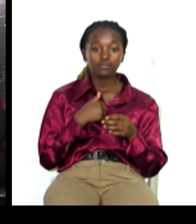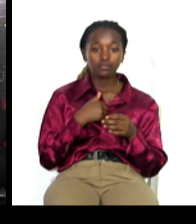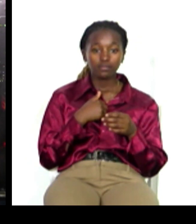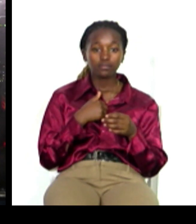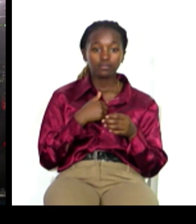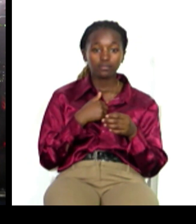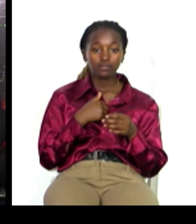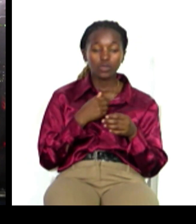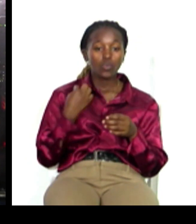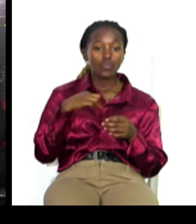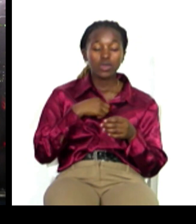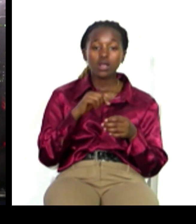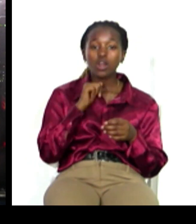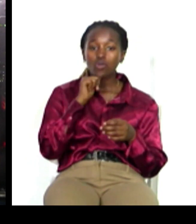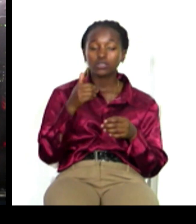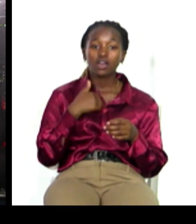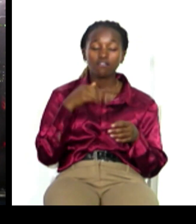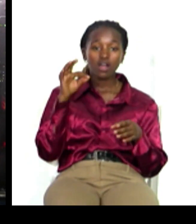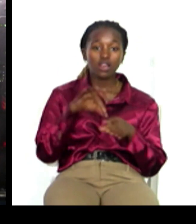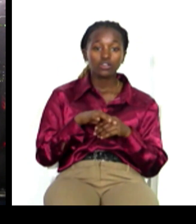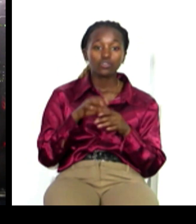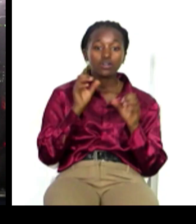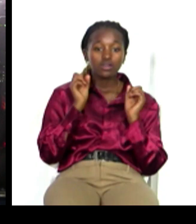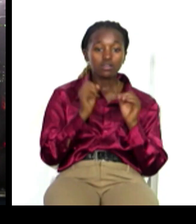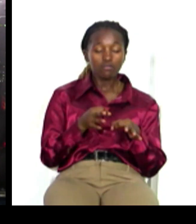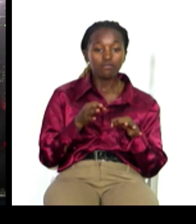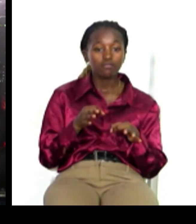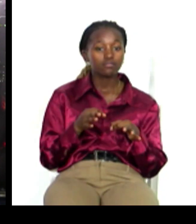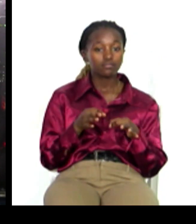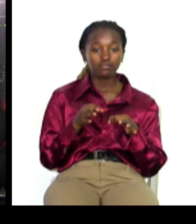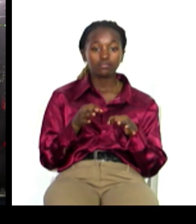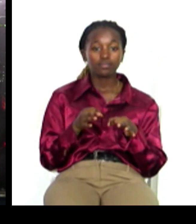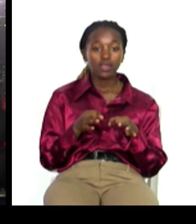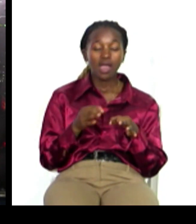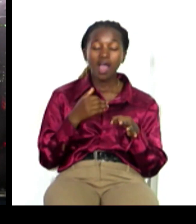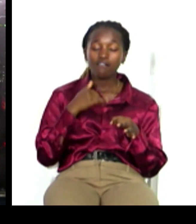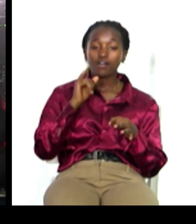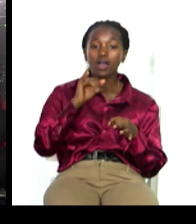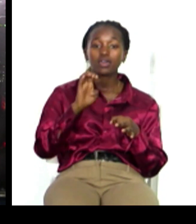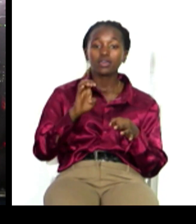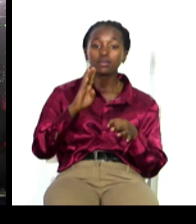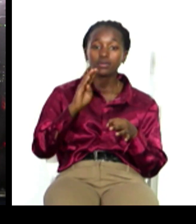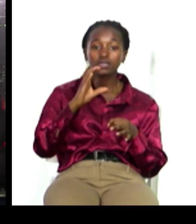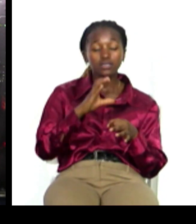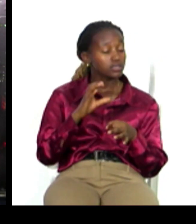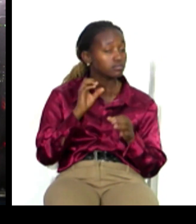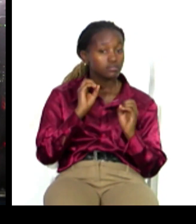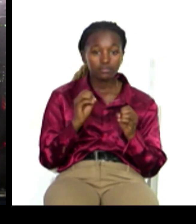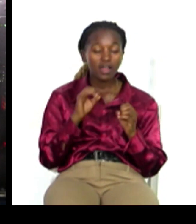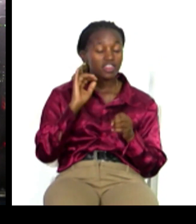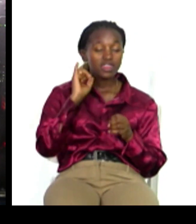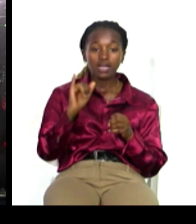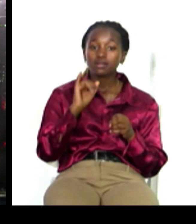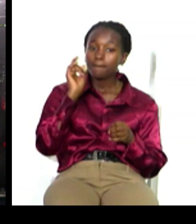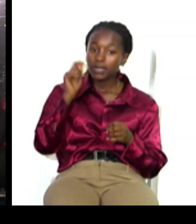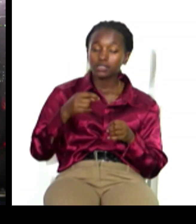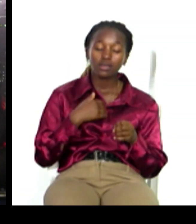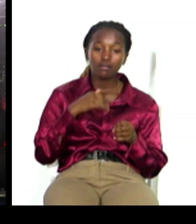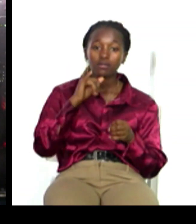time. Ikipita hii mwaka kama IBC hakutakuwa na election 2027. That is what the constitution